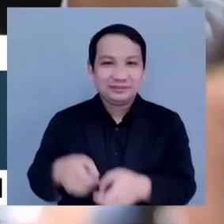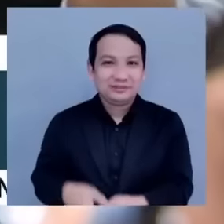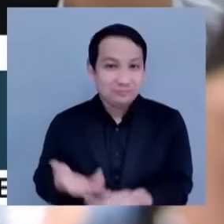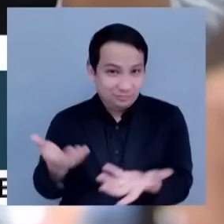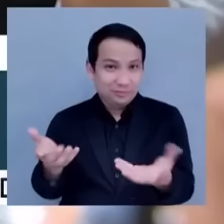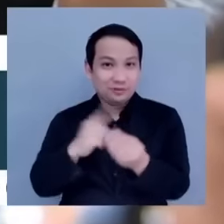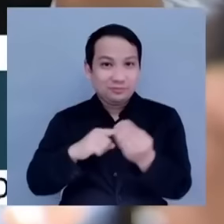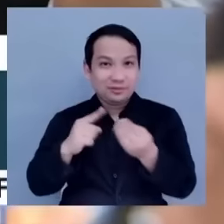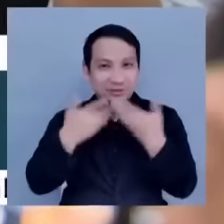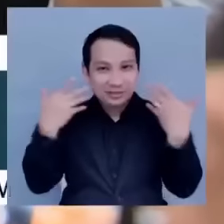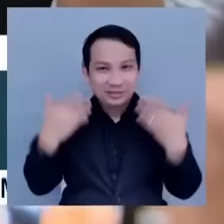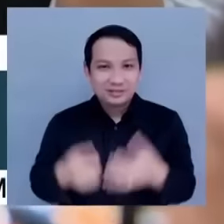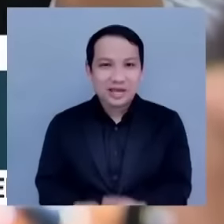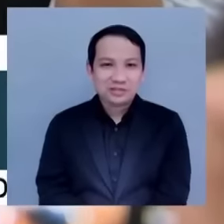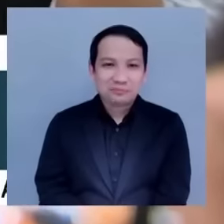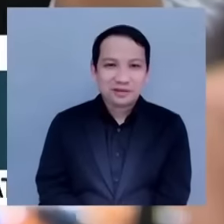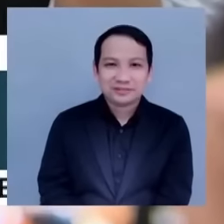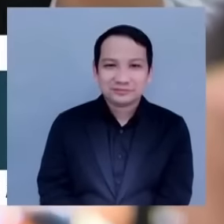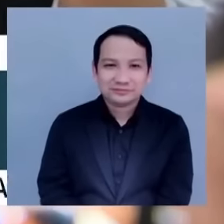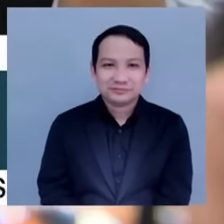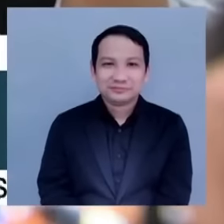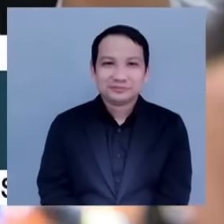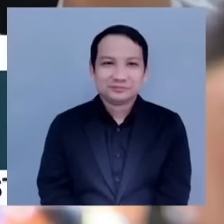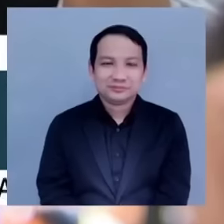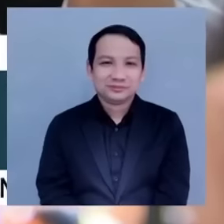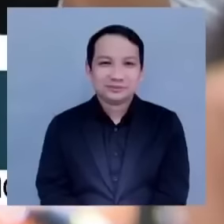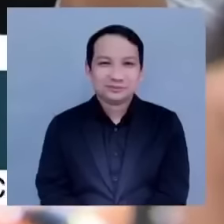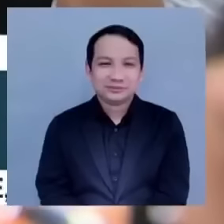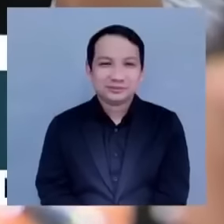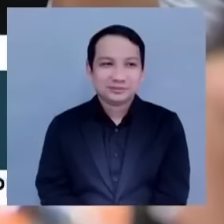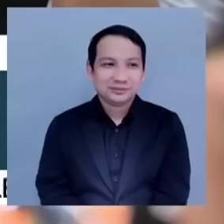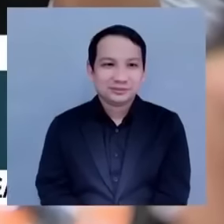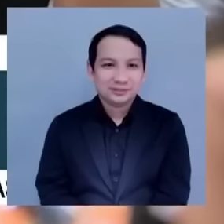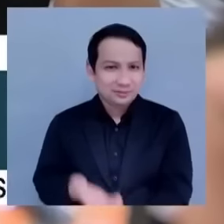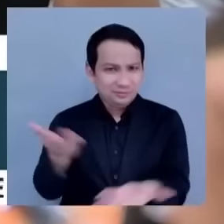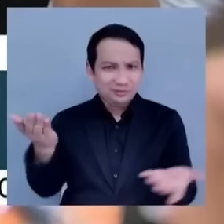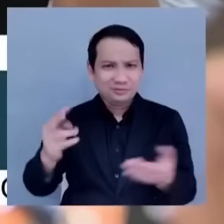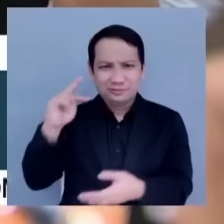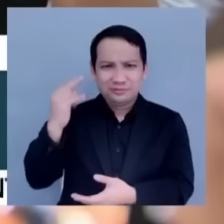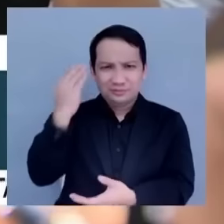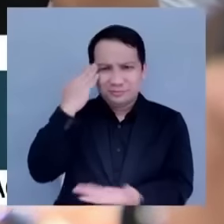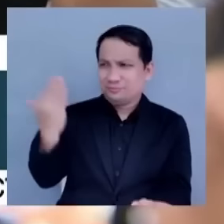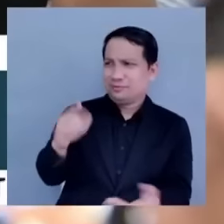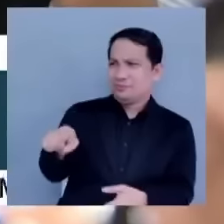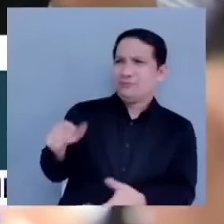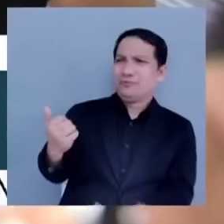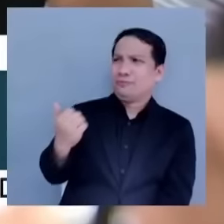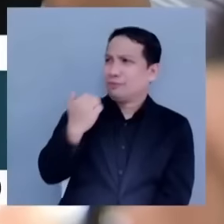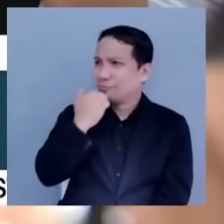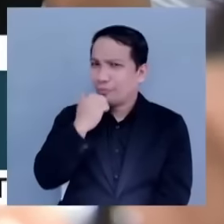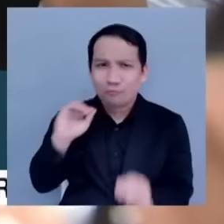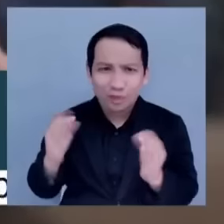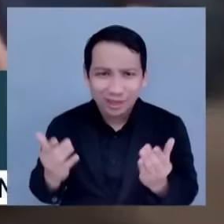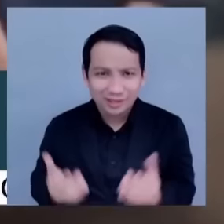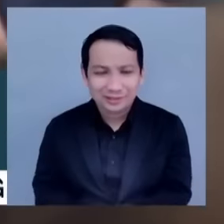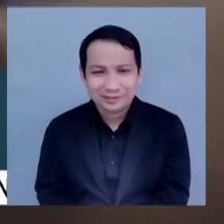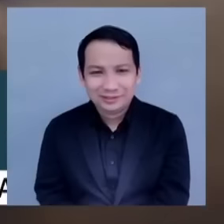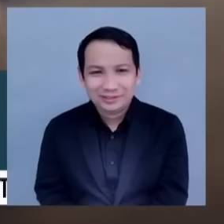ngumiti. So, they just had a selfie. I don't think there's much more to it than that.